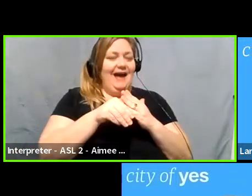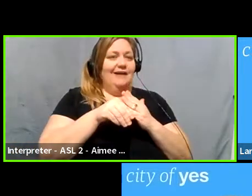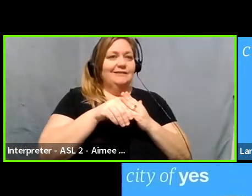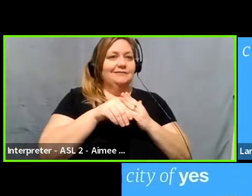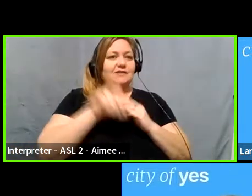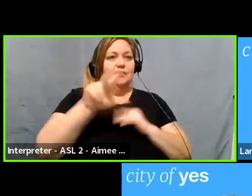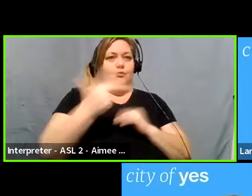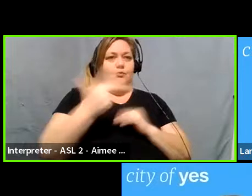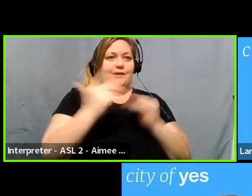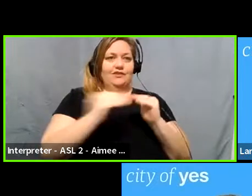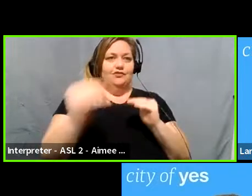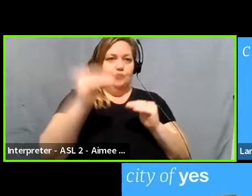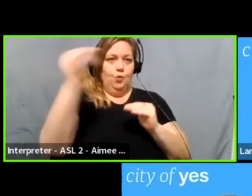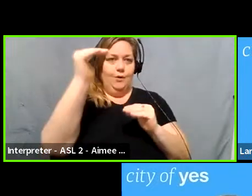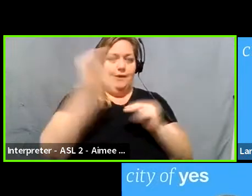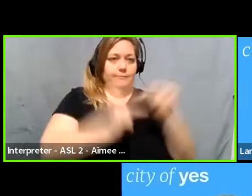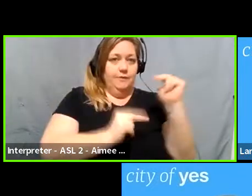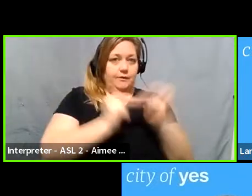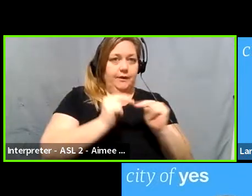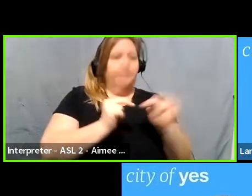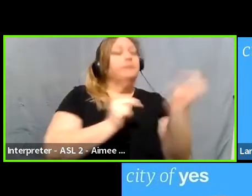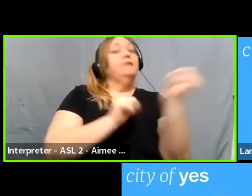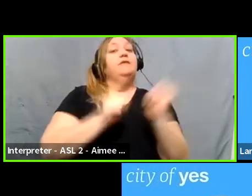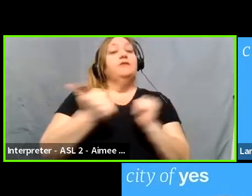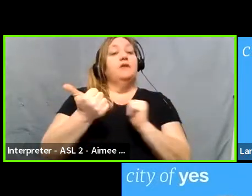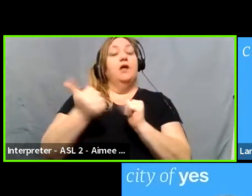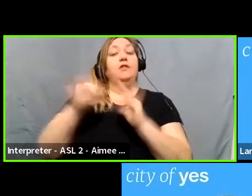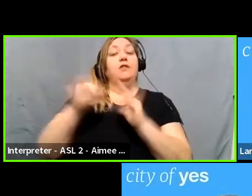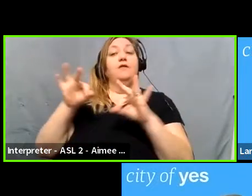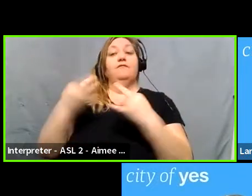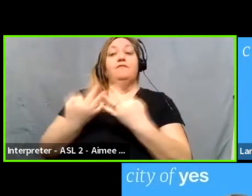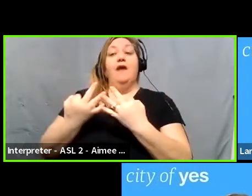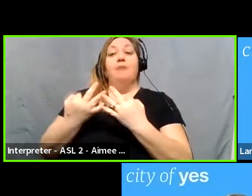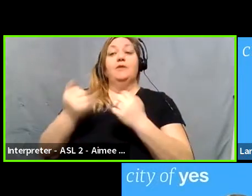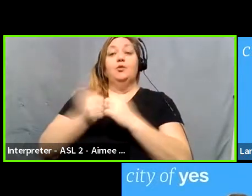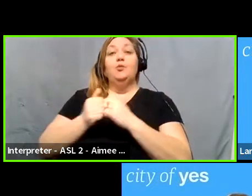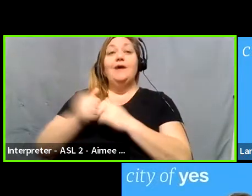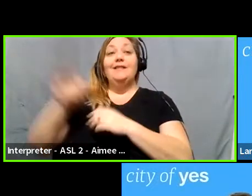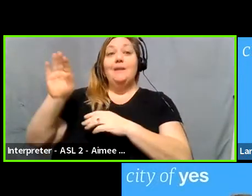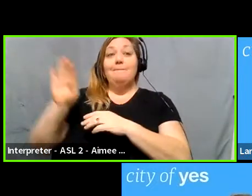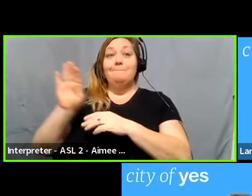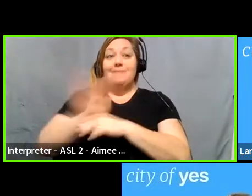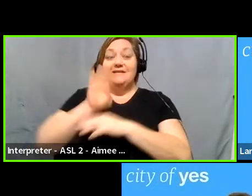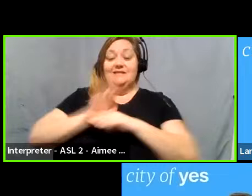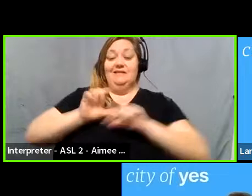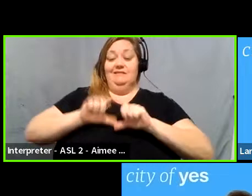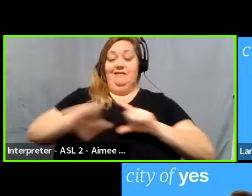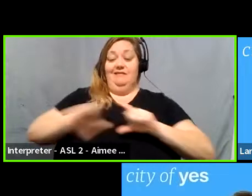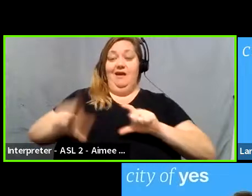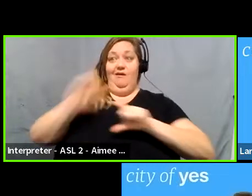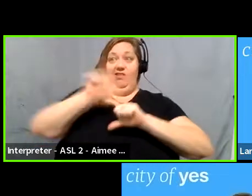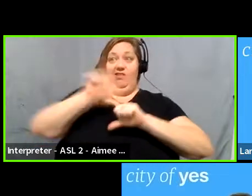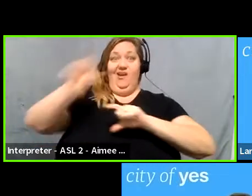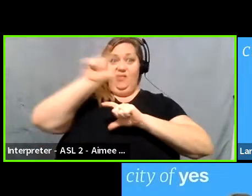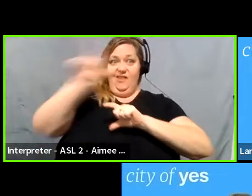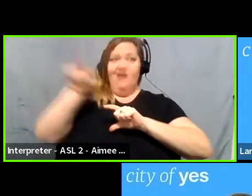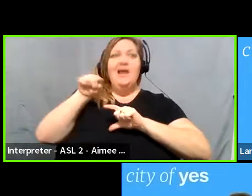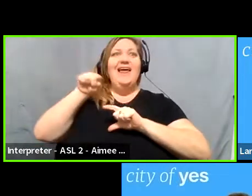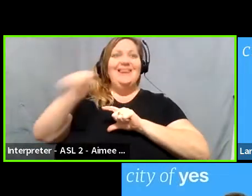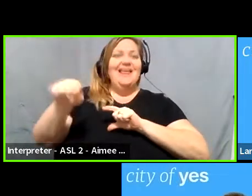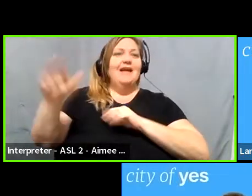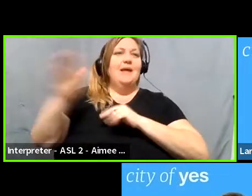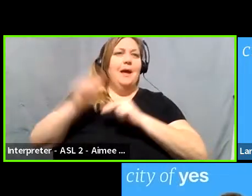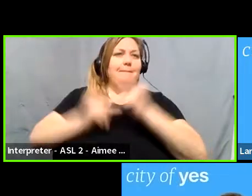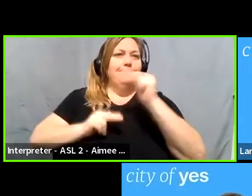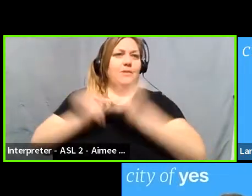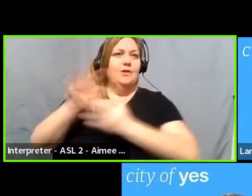if there's a single family district again, relatively limited, but a single family district mapped with a commercial overlay, they're actually already allowed nominally to build a mixed use building,